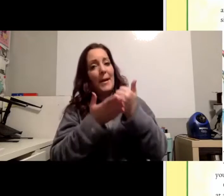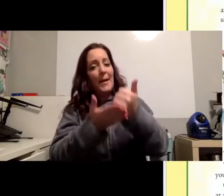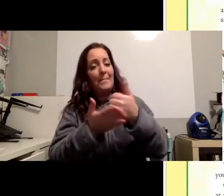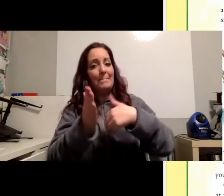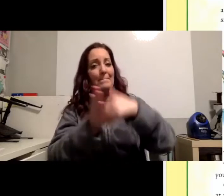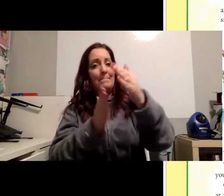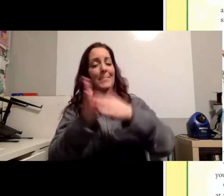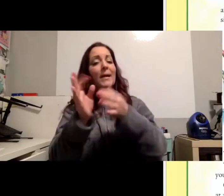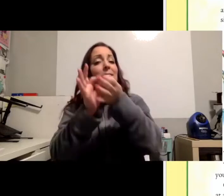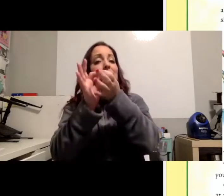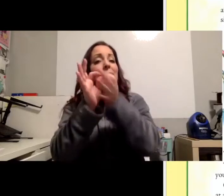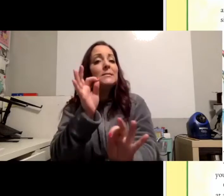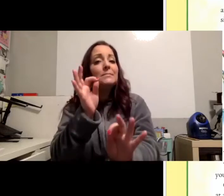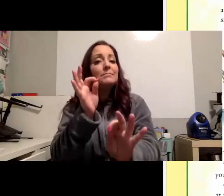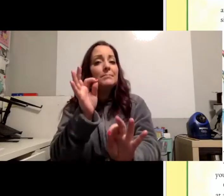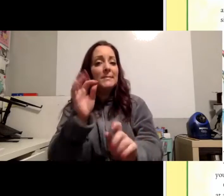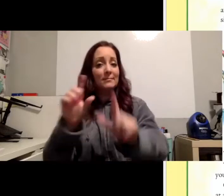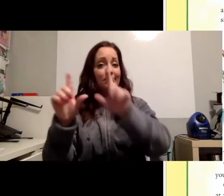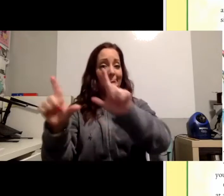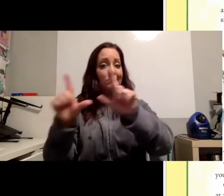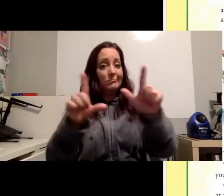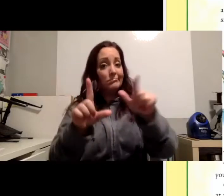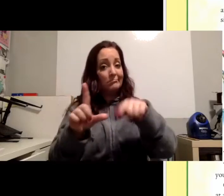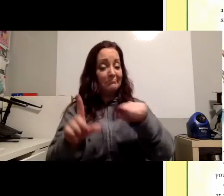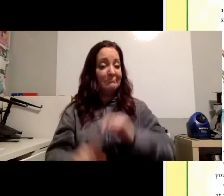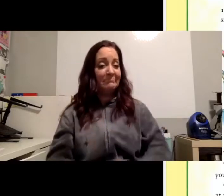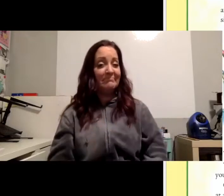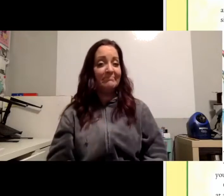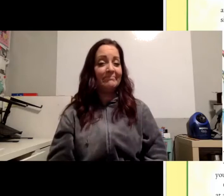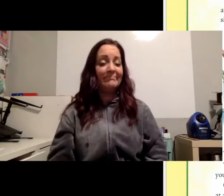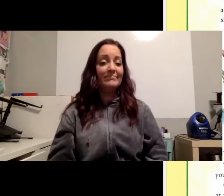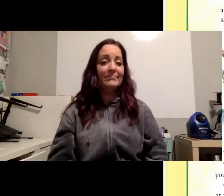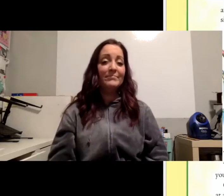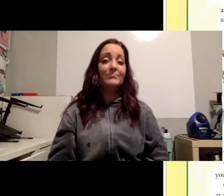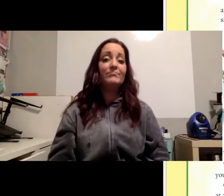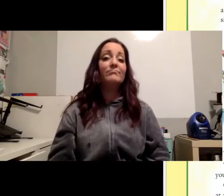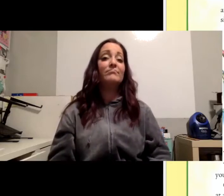And he helped to paint simple signs.